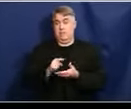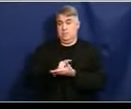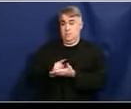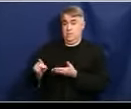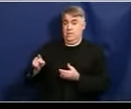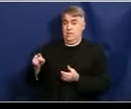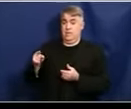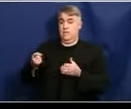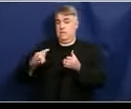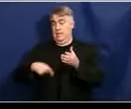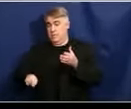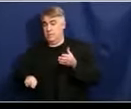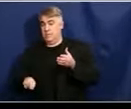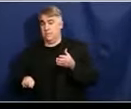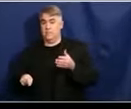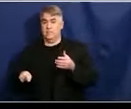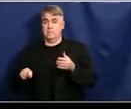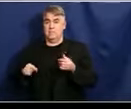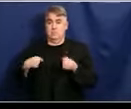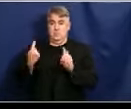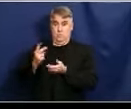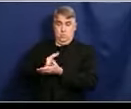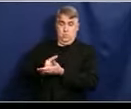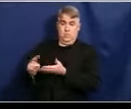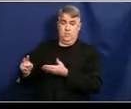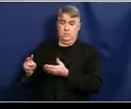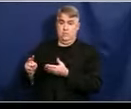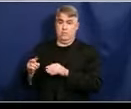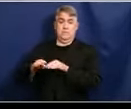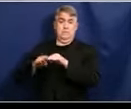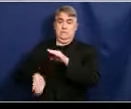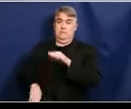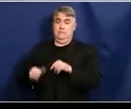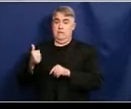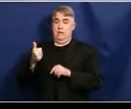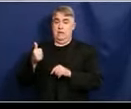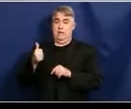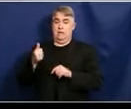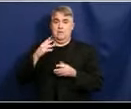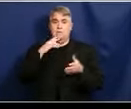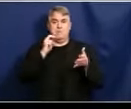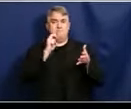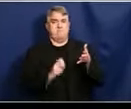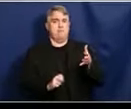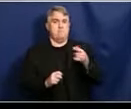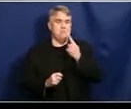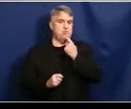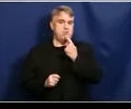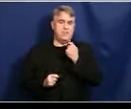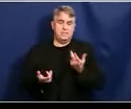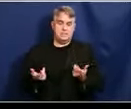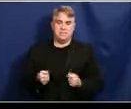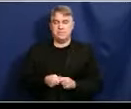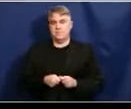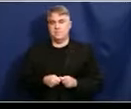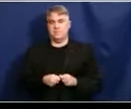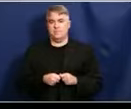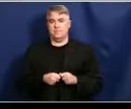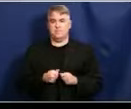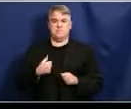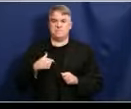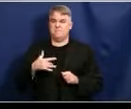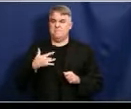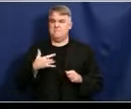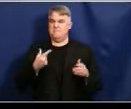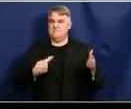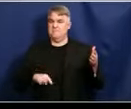degree of confidence. Things can always change, but we have a high degree of confidence that next Wednesday, we will descend into that red tier, which will open